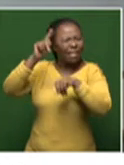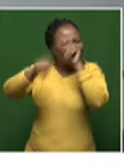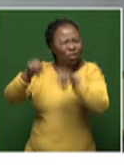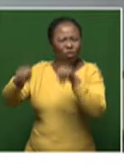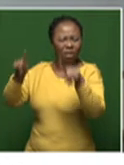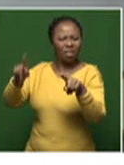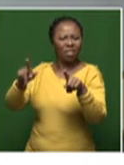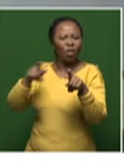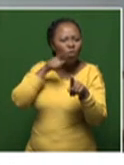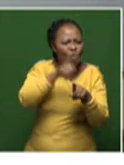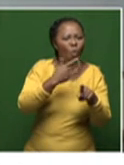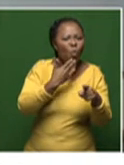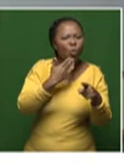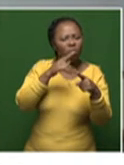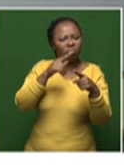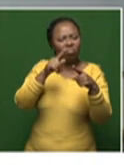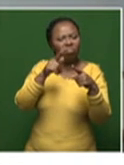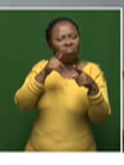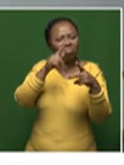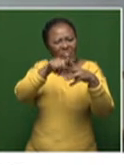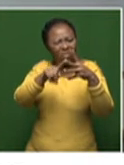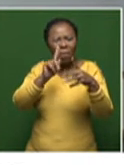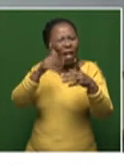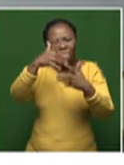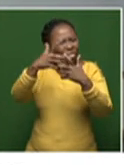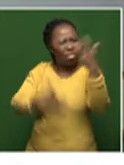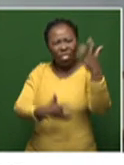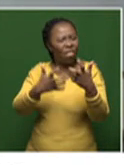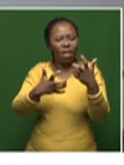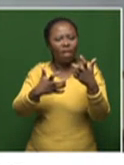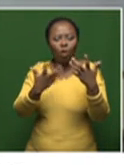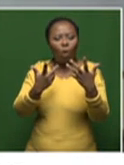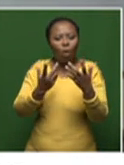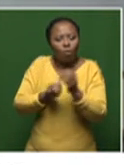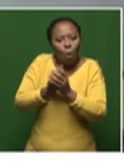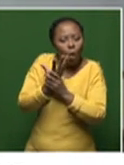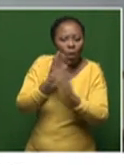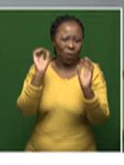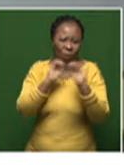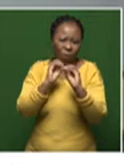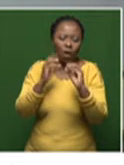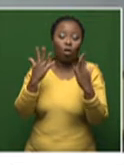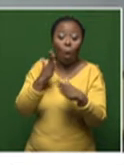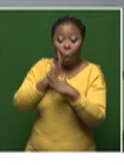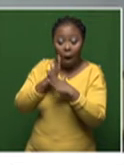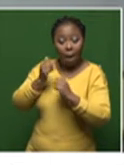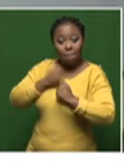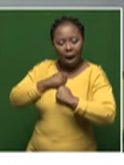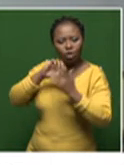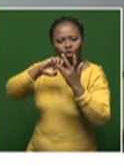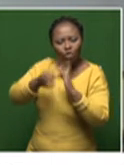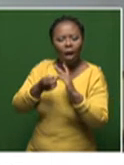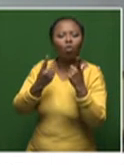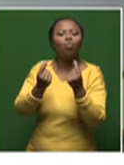doesn't suit us or isn't there to make us thrive or grow. And I think what my work is trying to do is